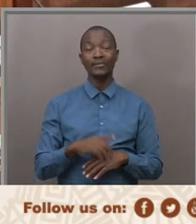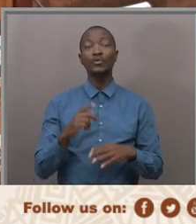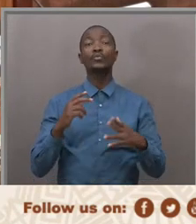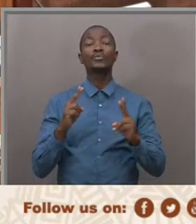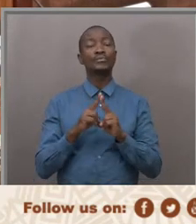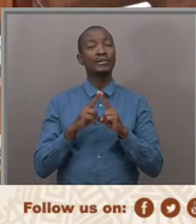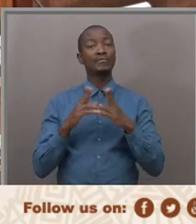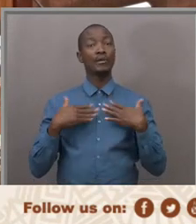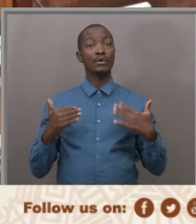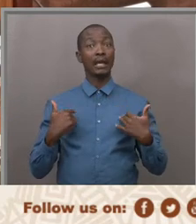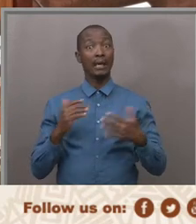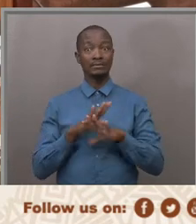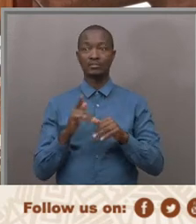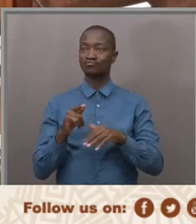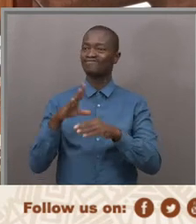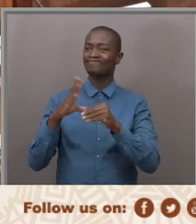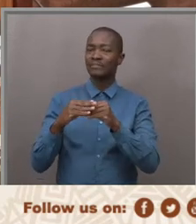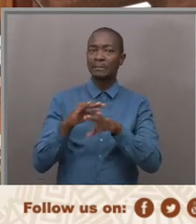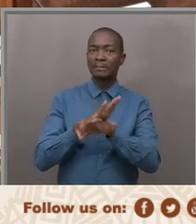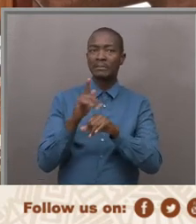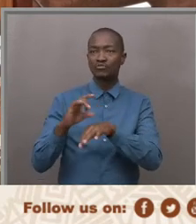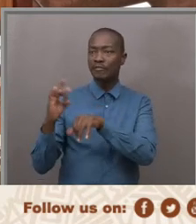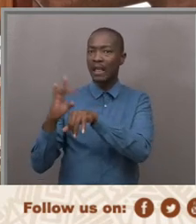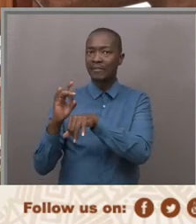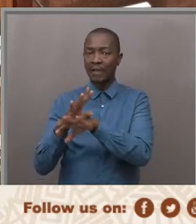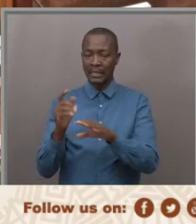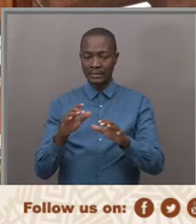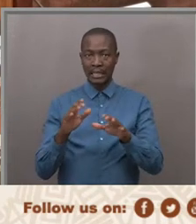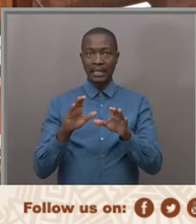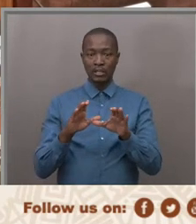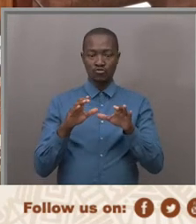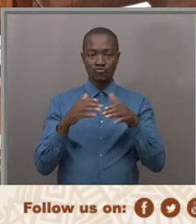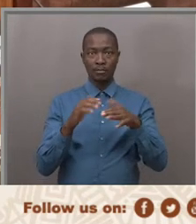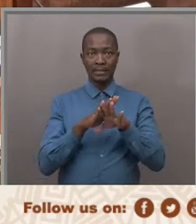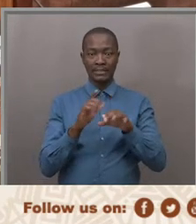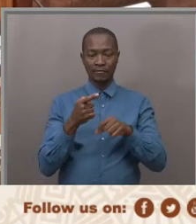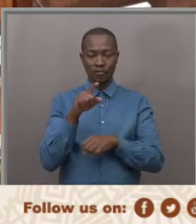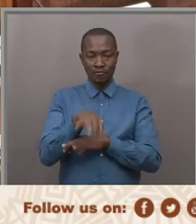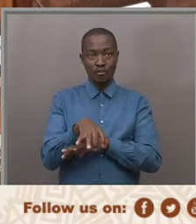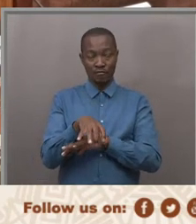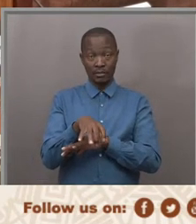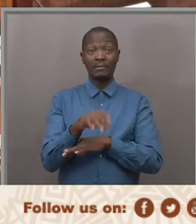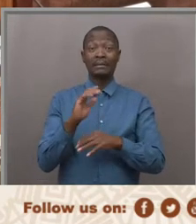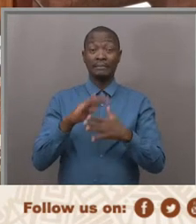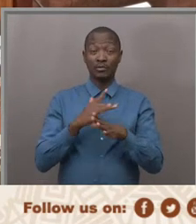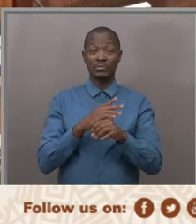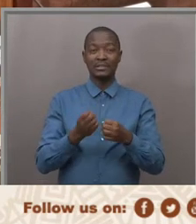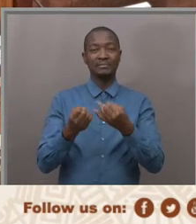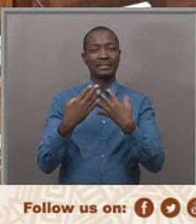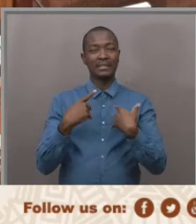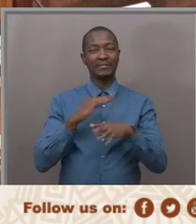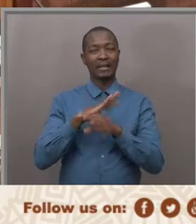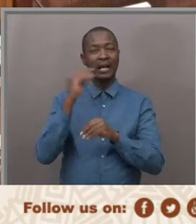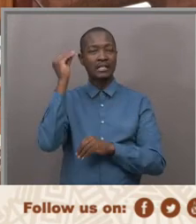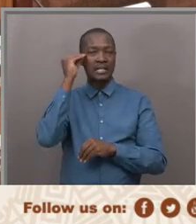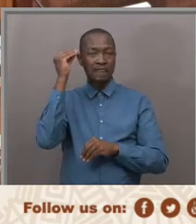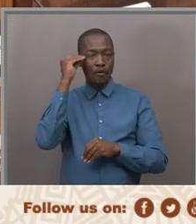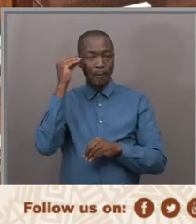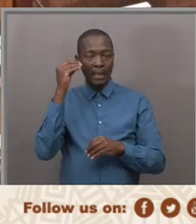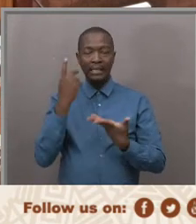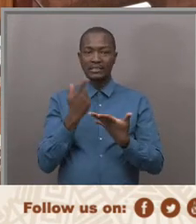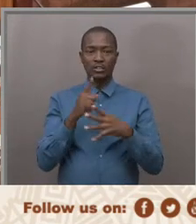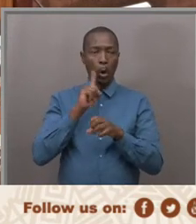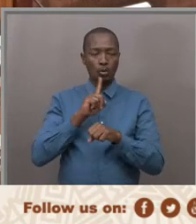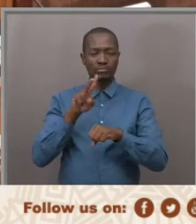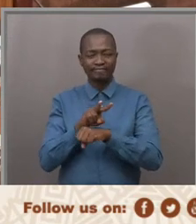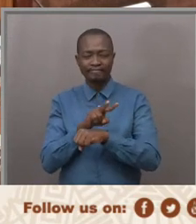Advisory Committee on COVID-19 of our province for providing data and timelessly tracking the dynamics